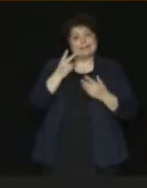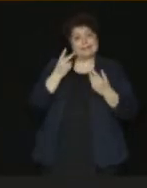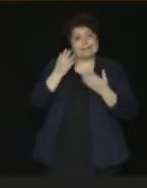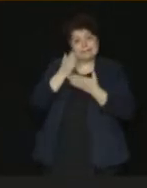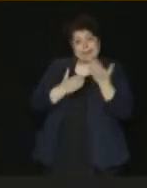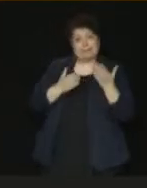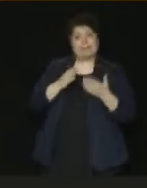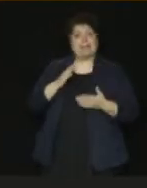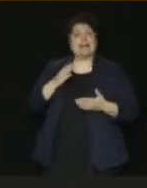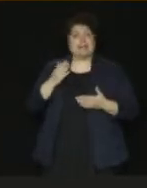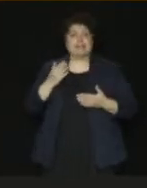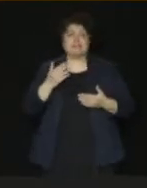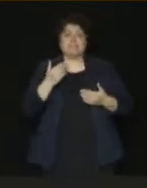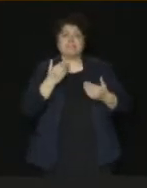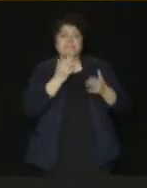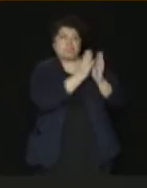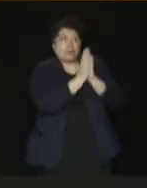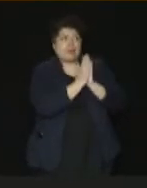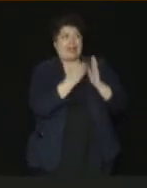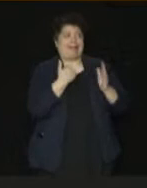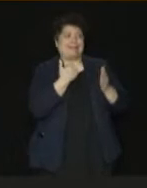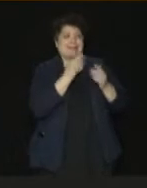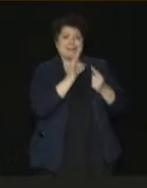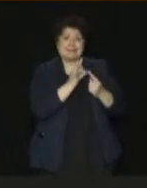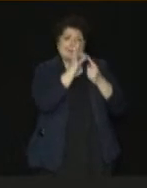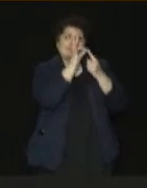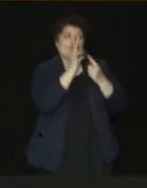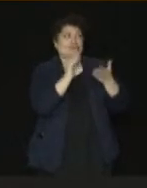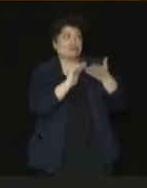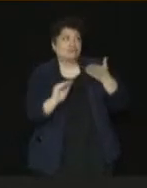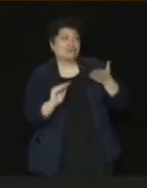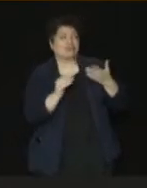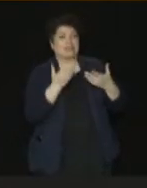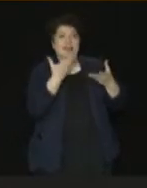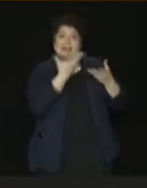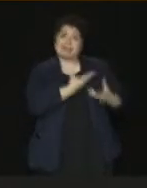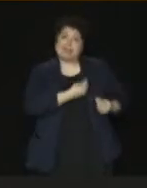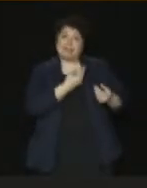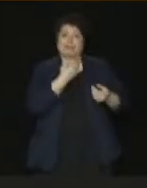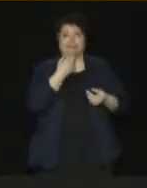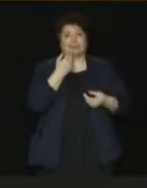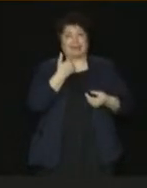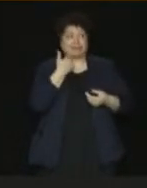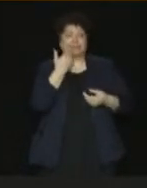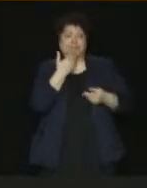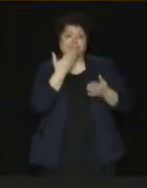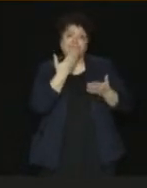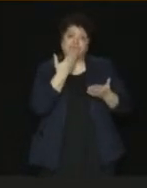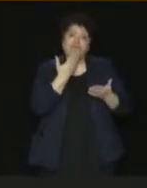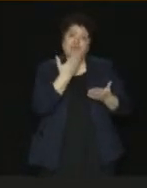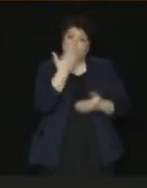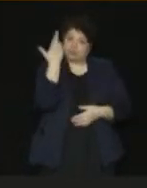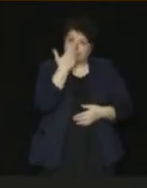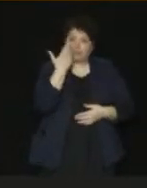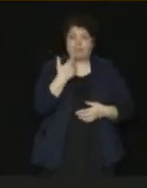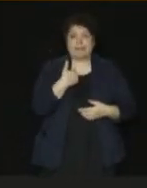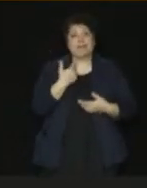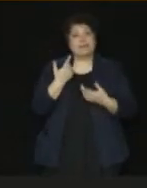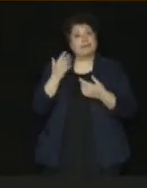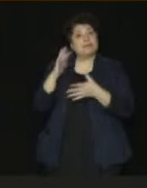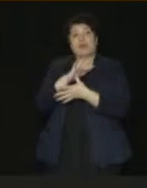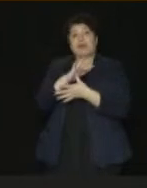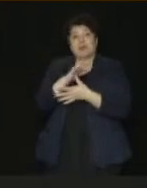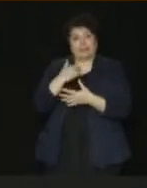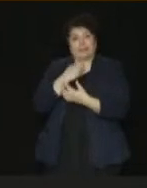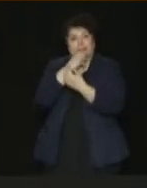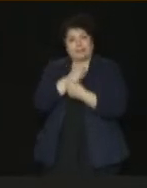for compassionate, exceptional cases, I can tell you that our focus on making sure we're keeping Canadians safe